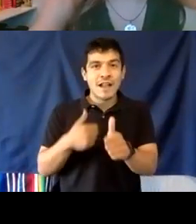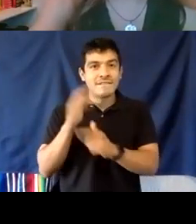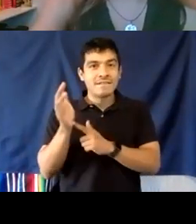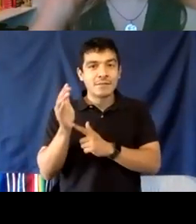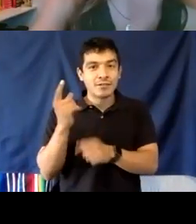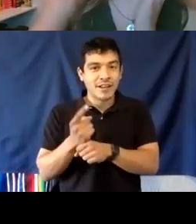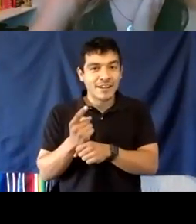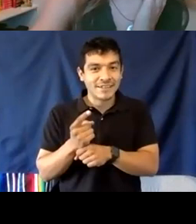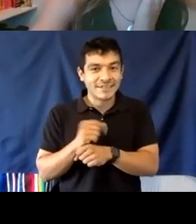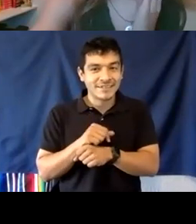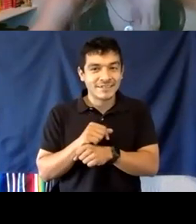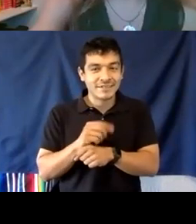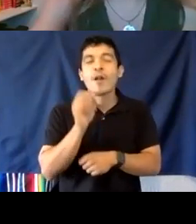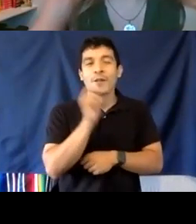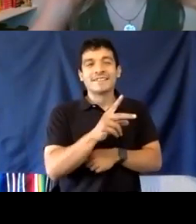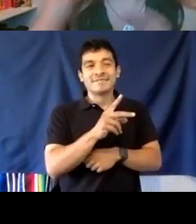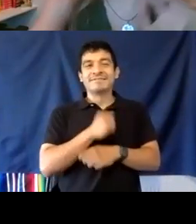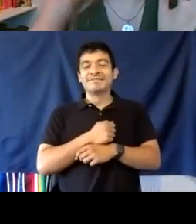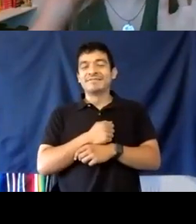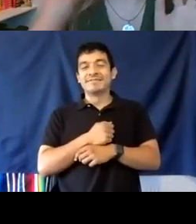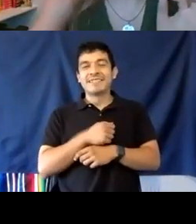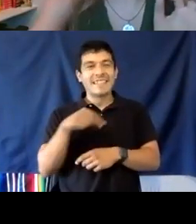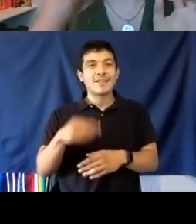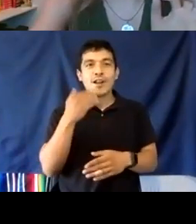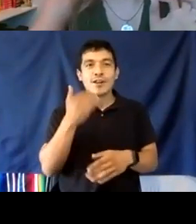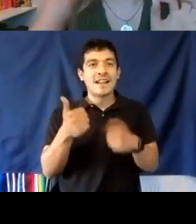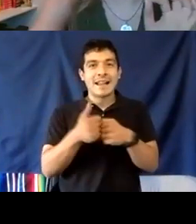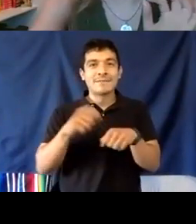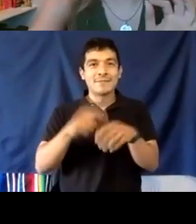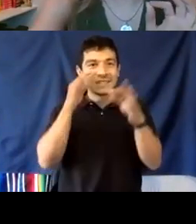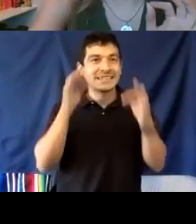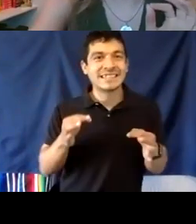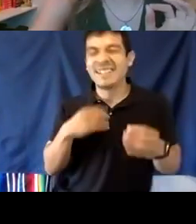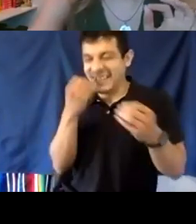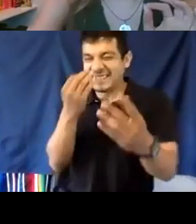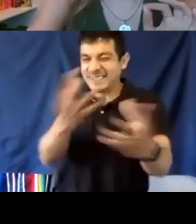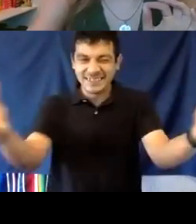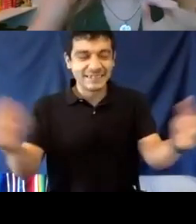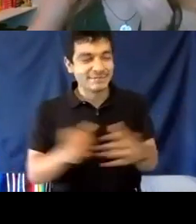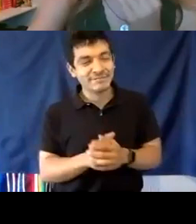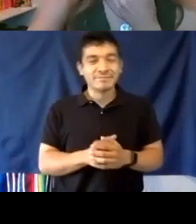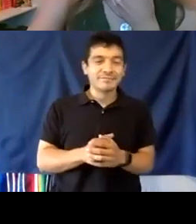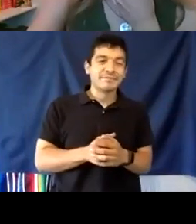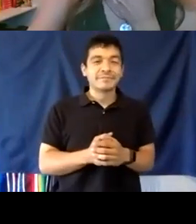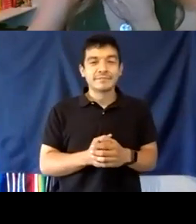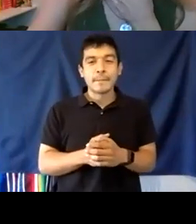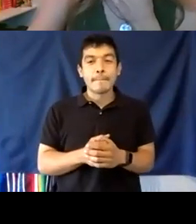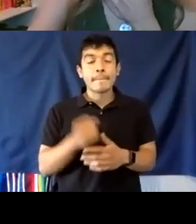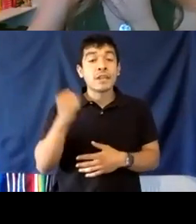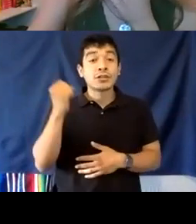Chiwei? Okay, this is a good game time decision. I'm just letting everyone know.